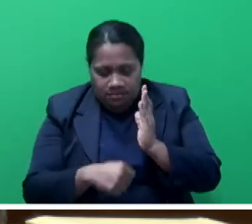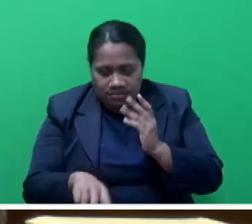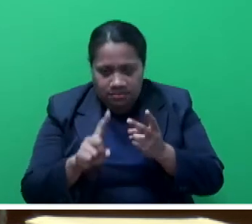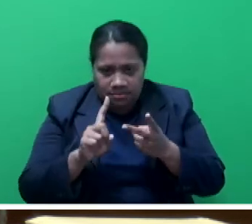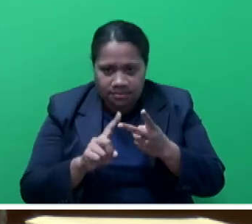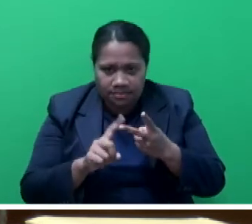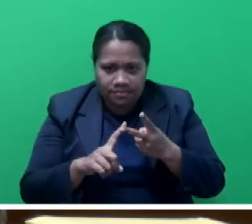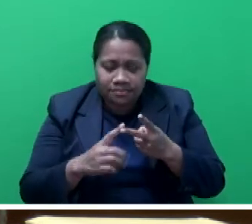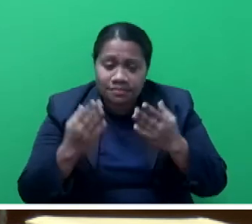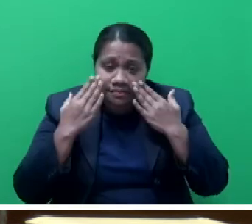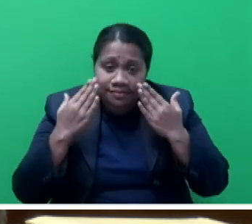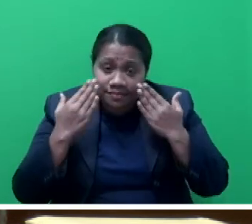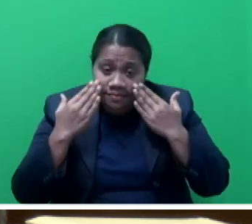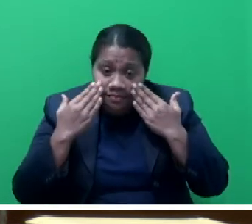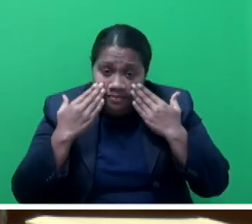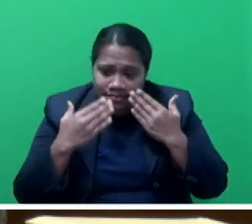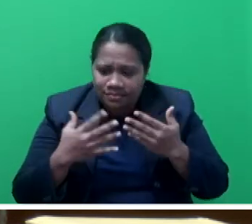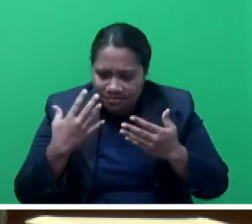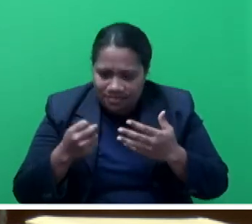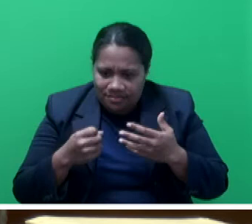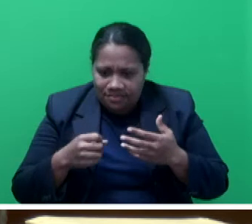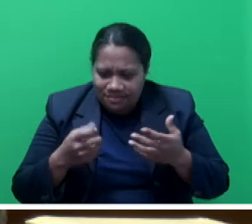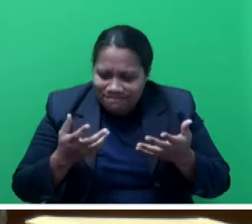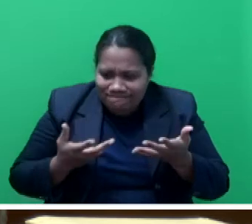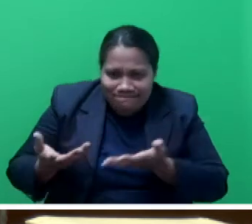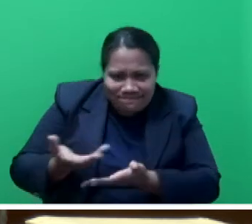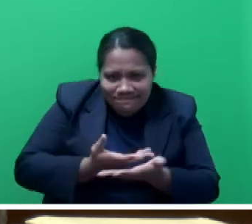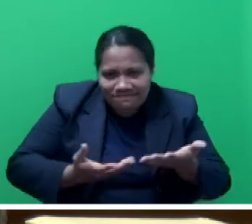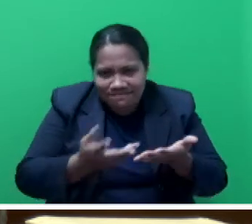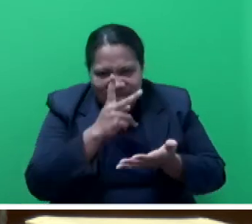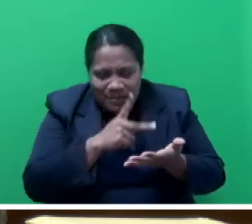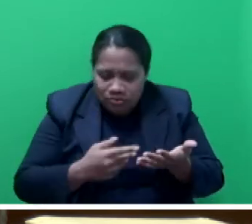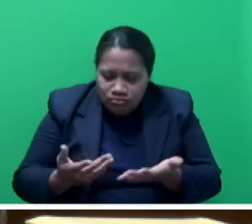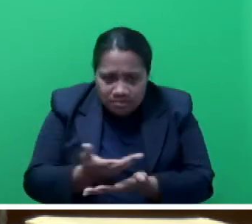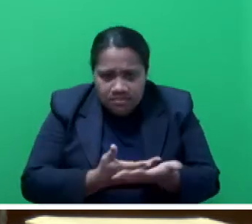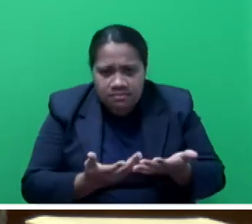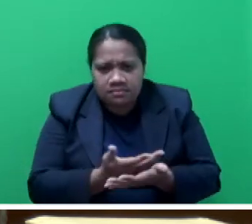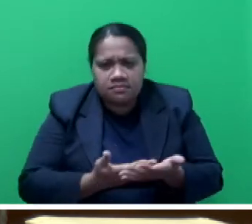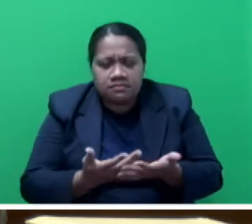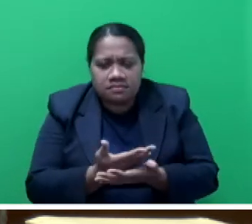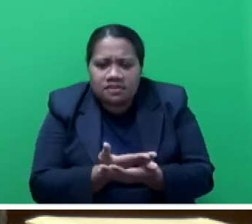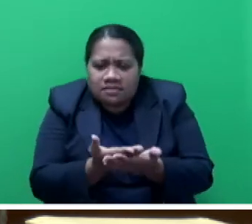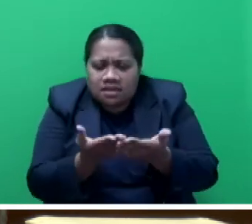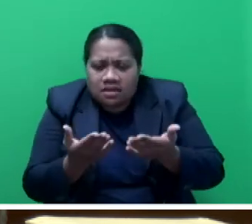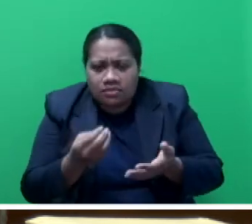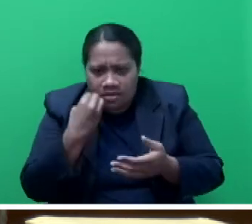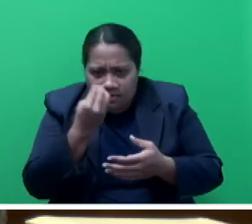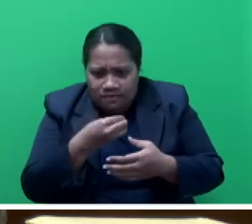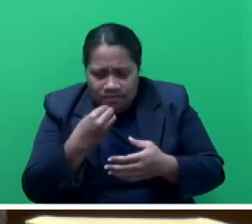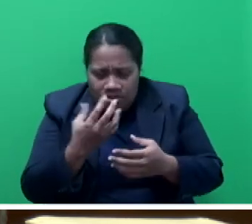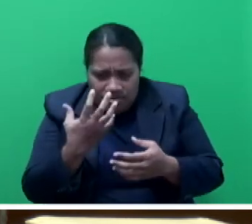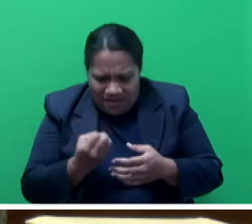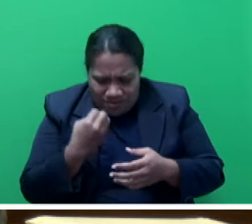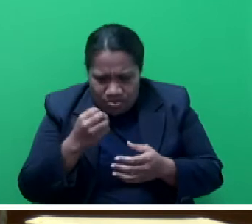raise awareness and elevate public discussion about how reforming our food systems can help us all achieve the SDGs